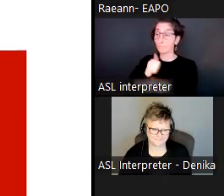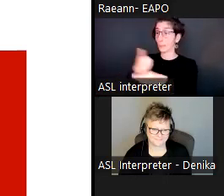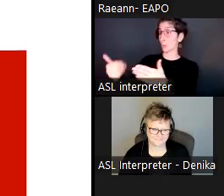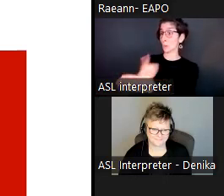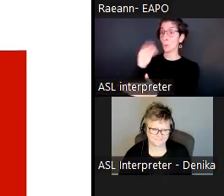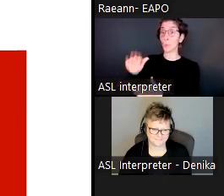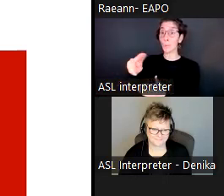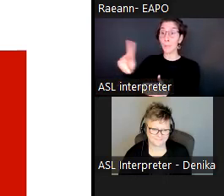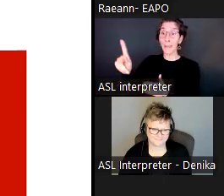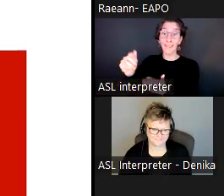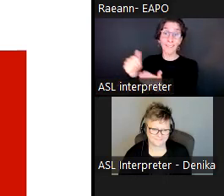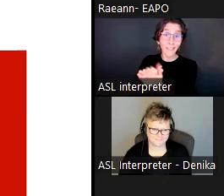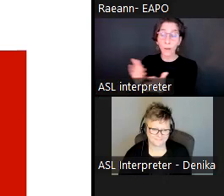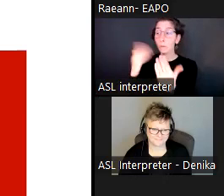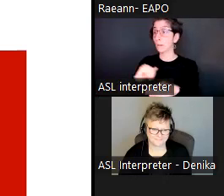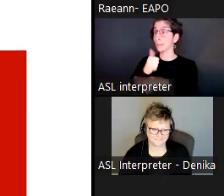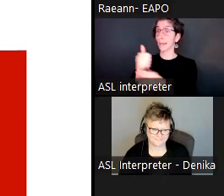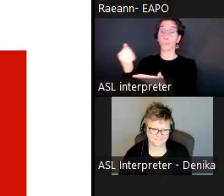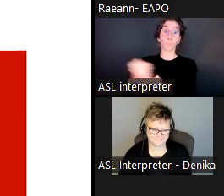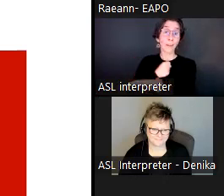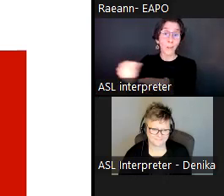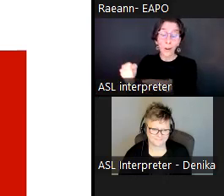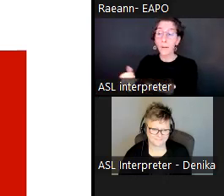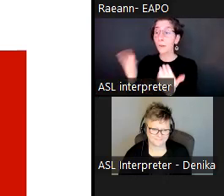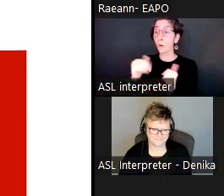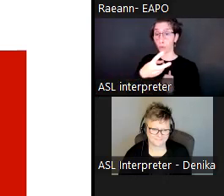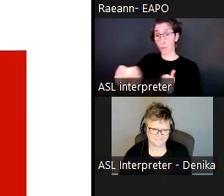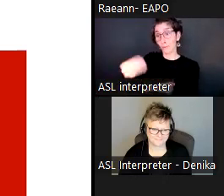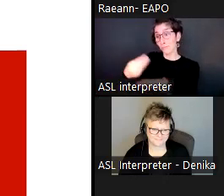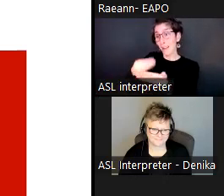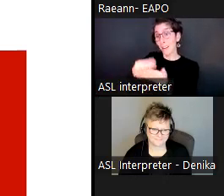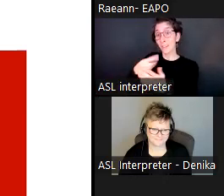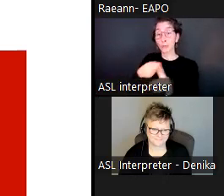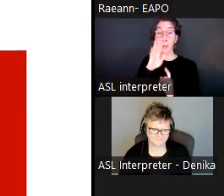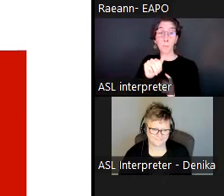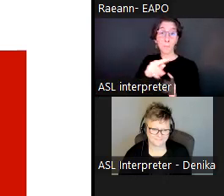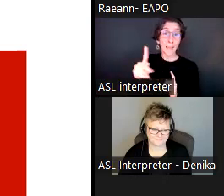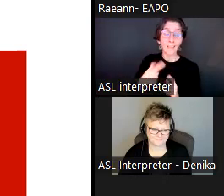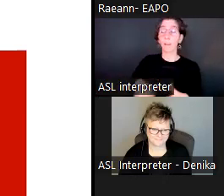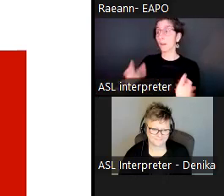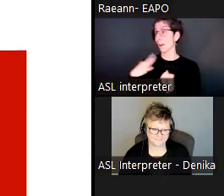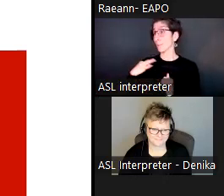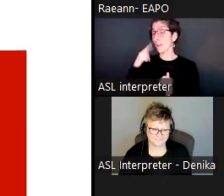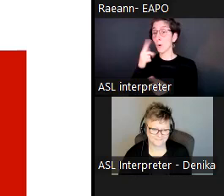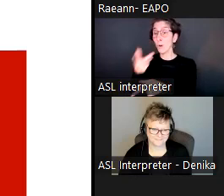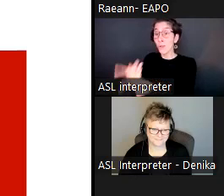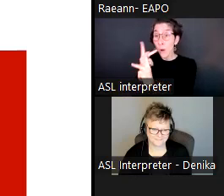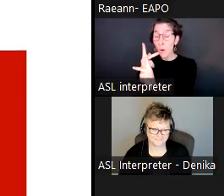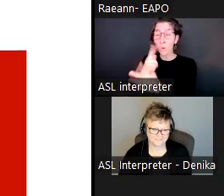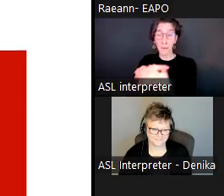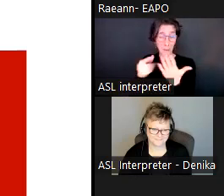cards, transfer bank balances. They can apply for loans. They can buy goods and